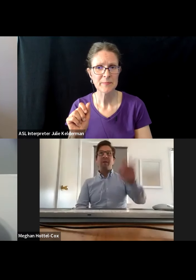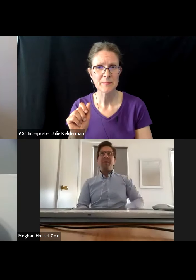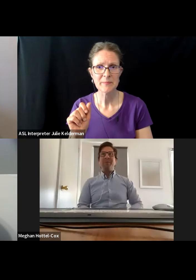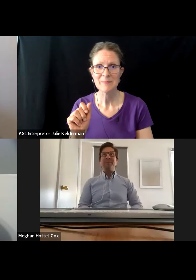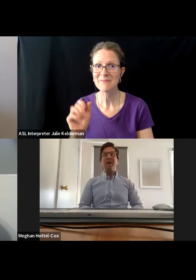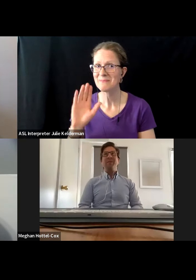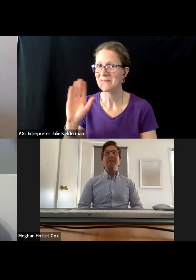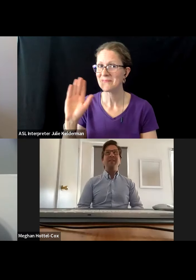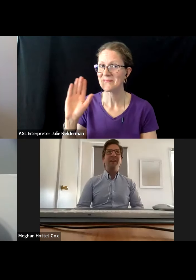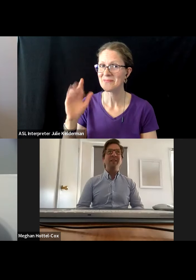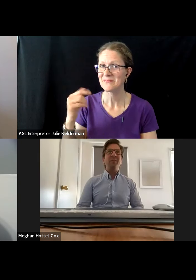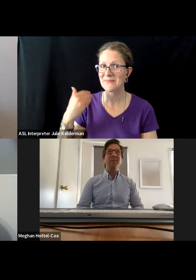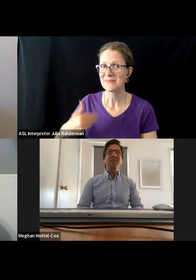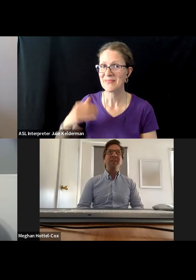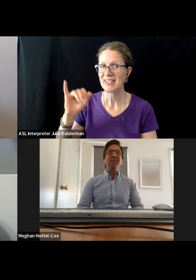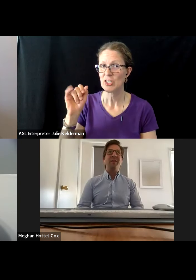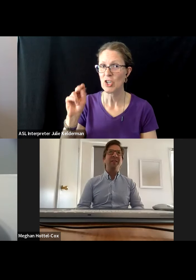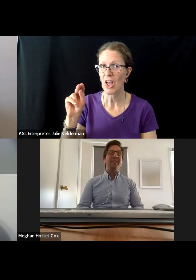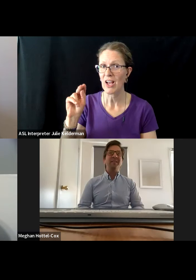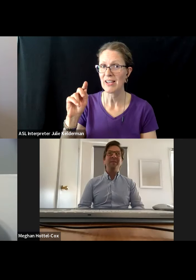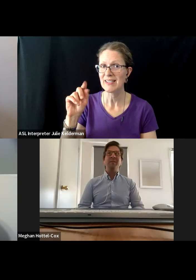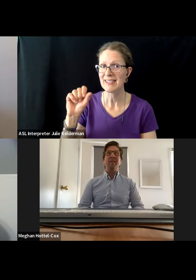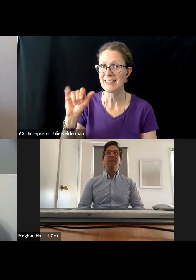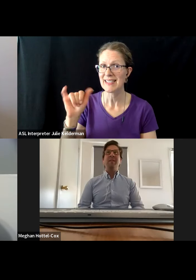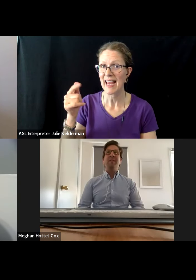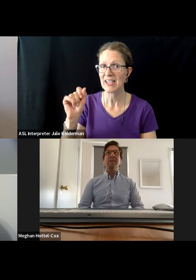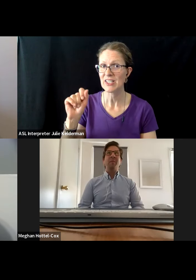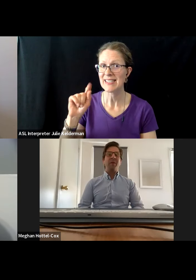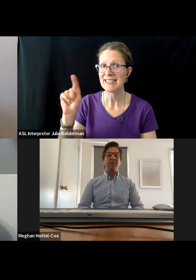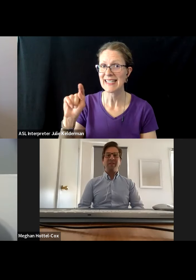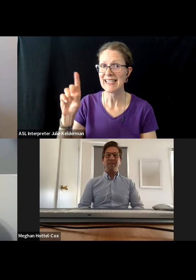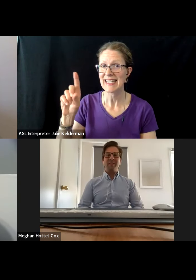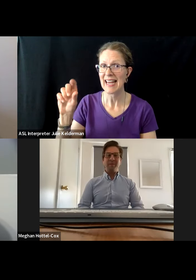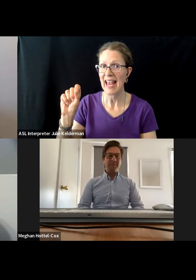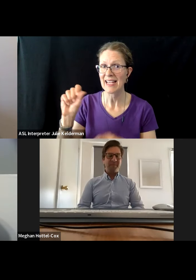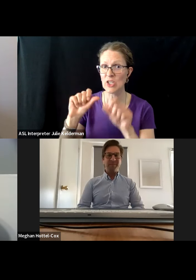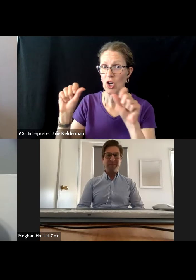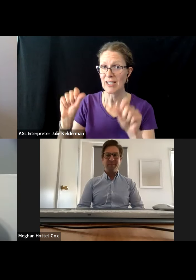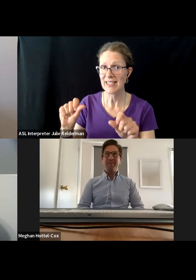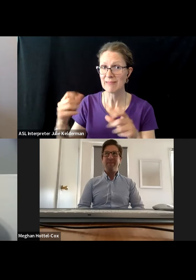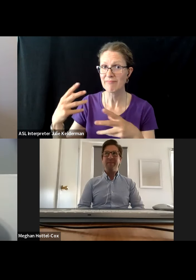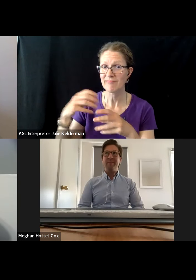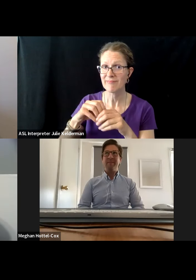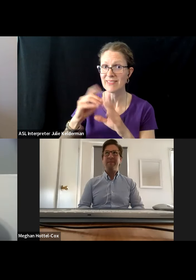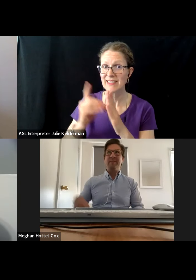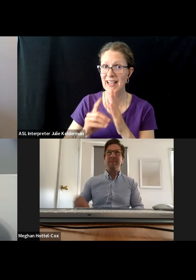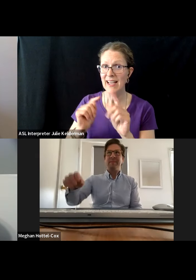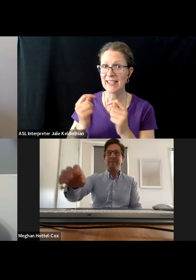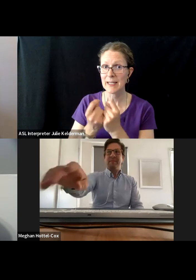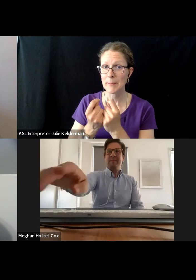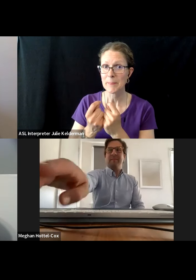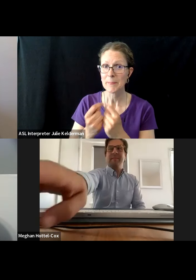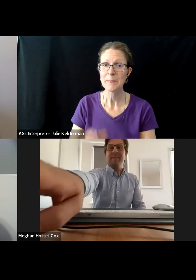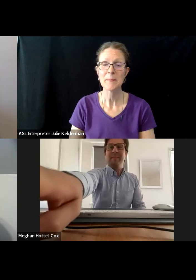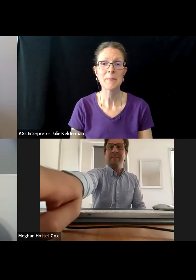Yep. Hello, I'm John Sage. I'm with ZDS Architects. I'm part of the design team.